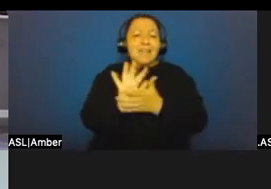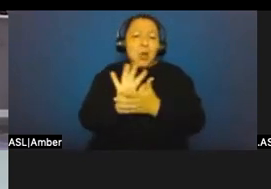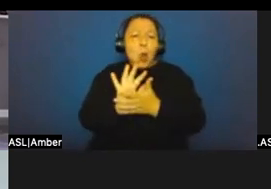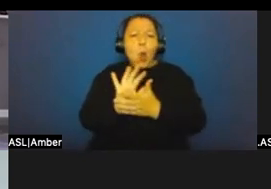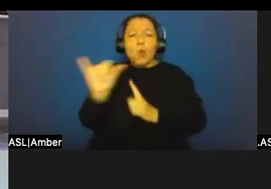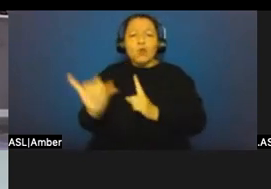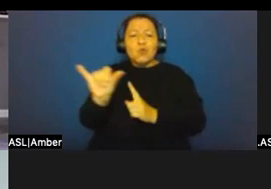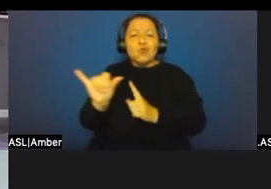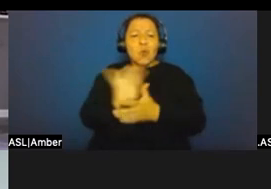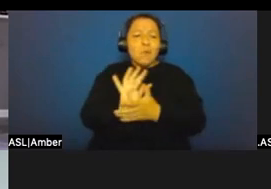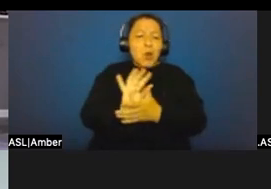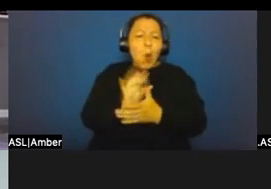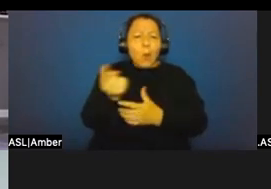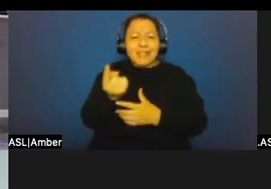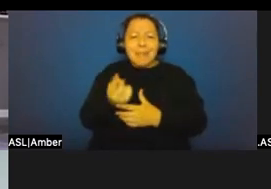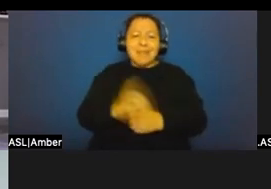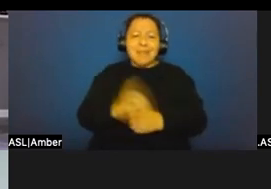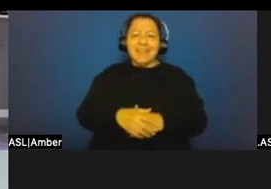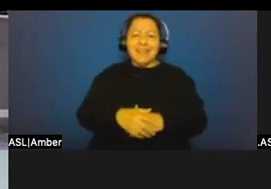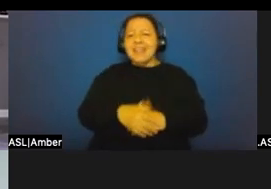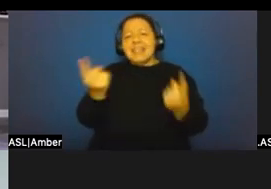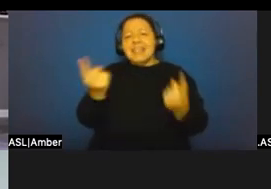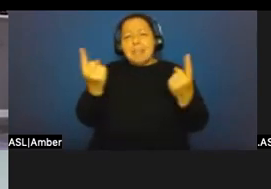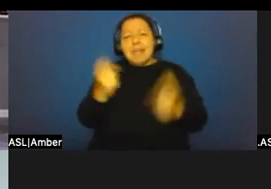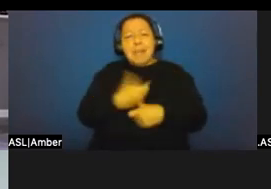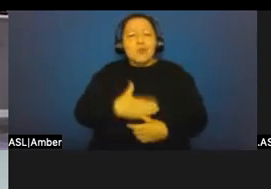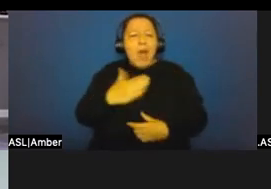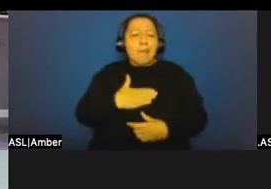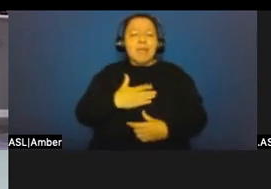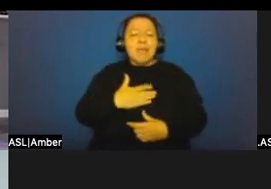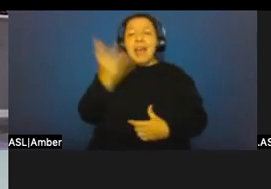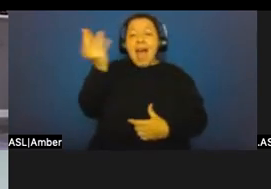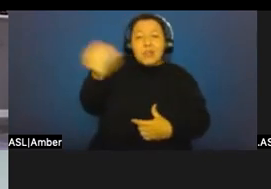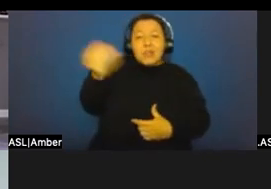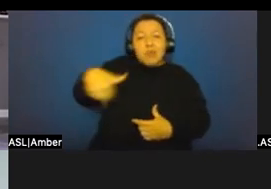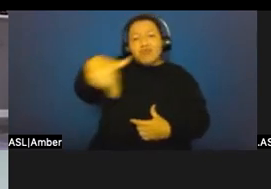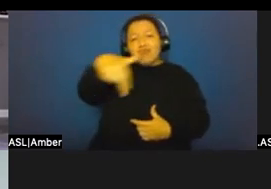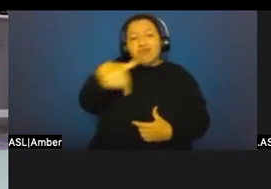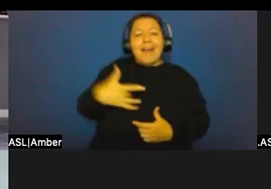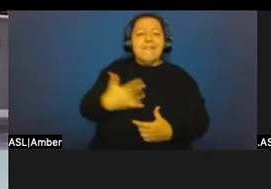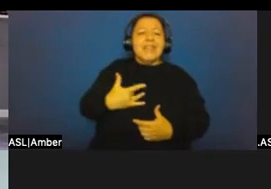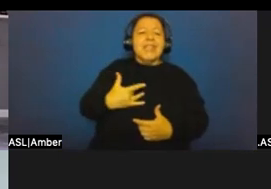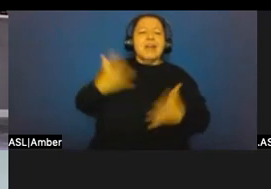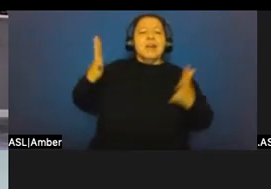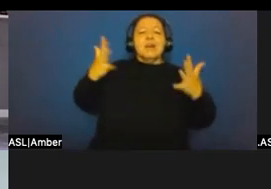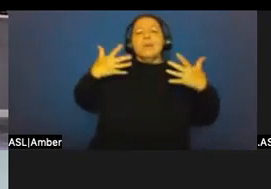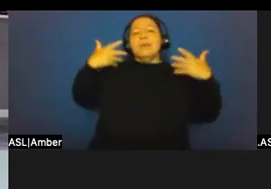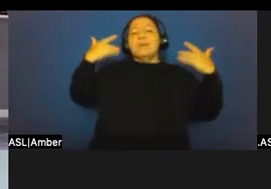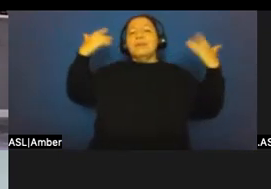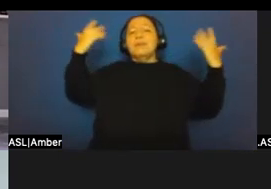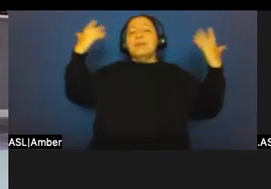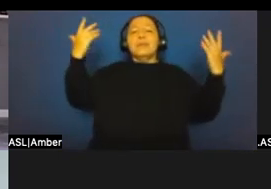Brings joy to you, or go outside and feel the breeze and feel the air, put your feet on the